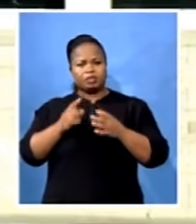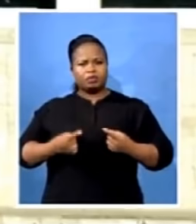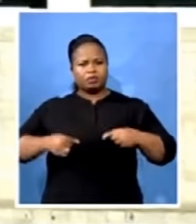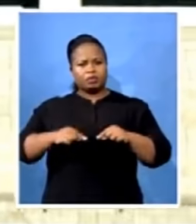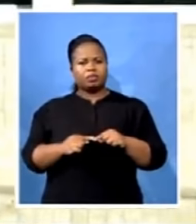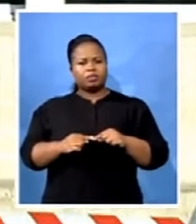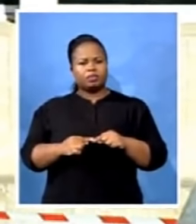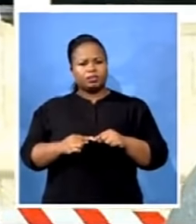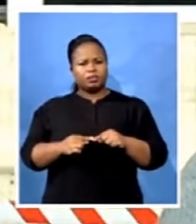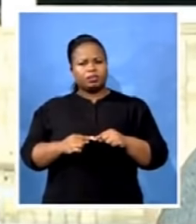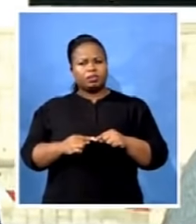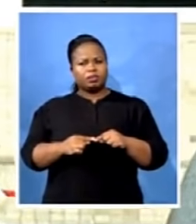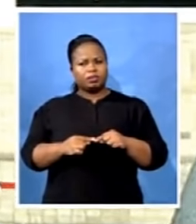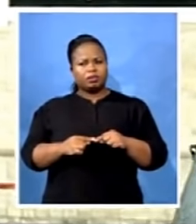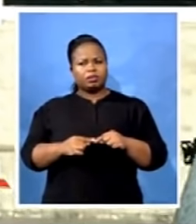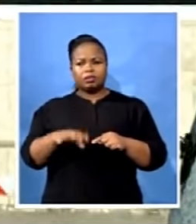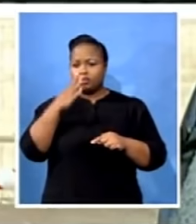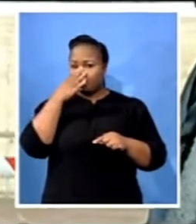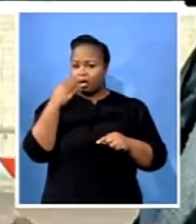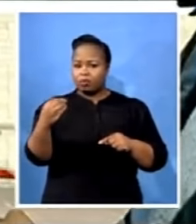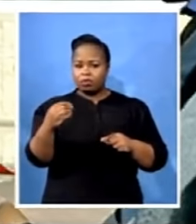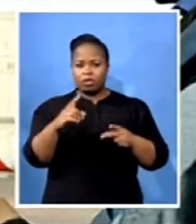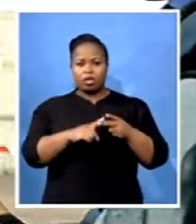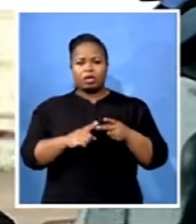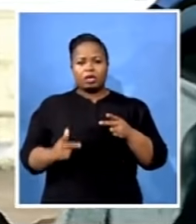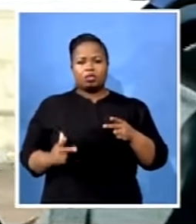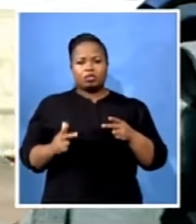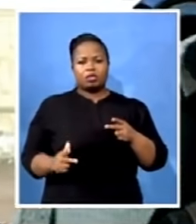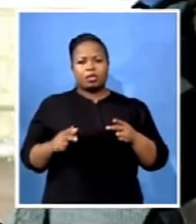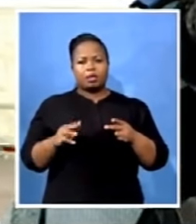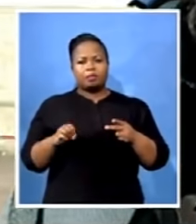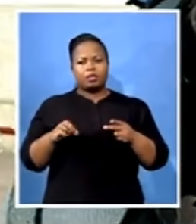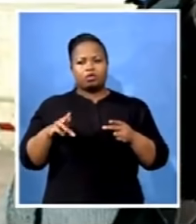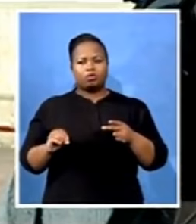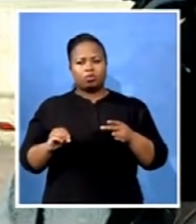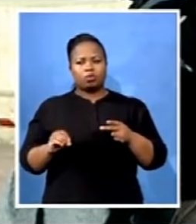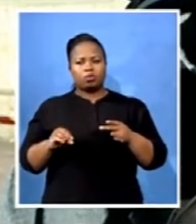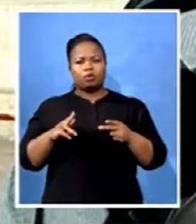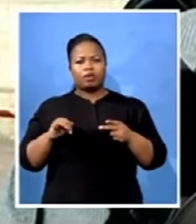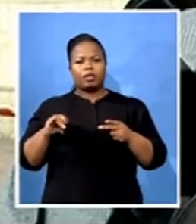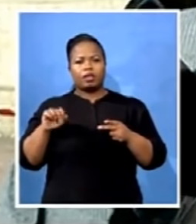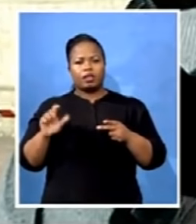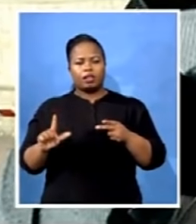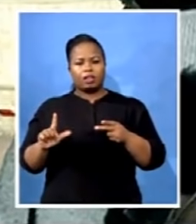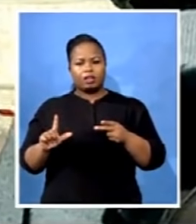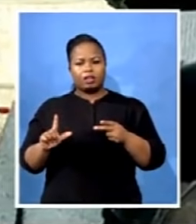Metro Rail are opening differently? And then just for Spotlight News,